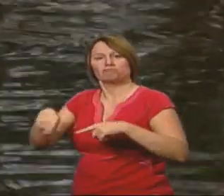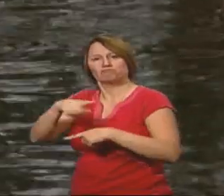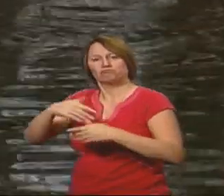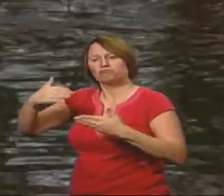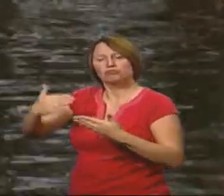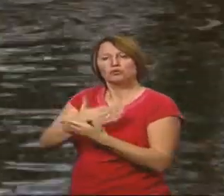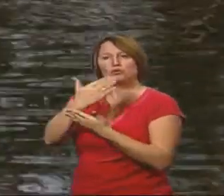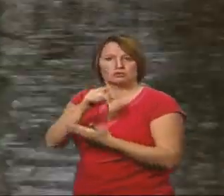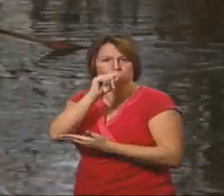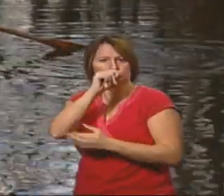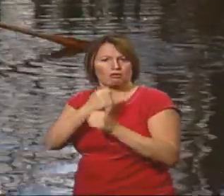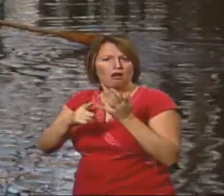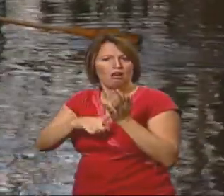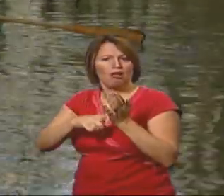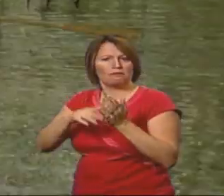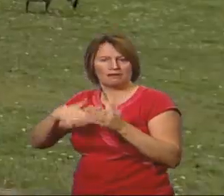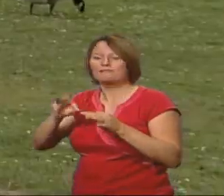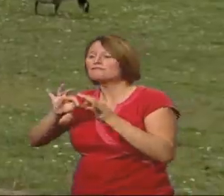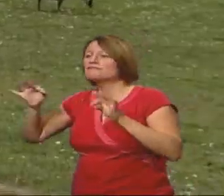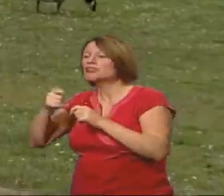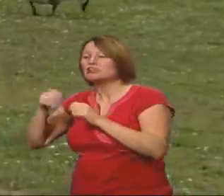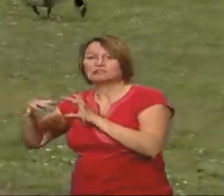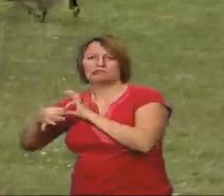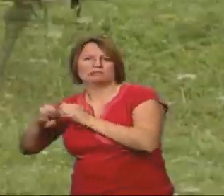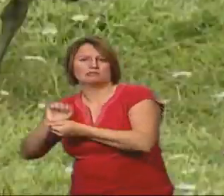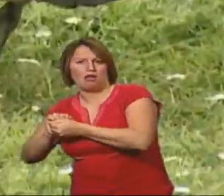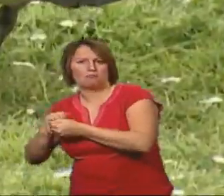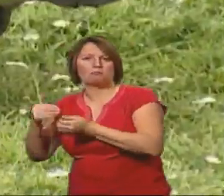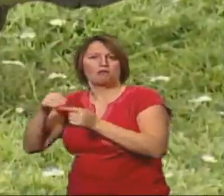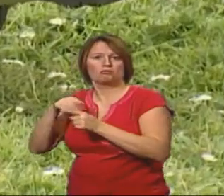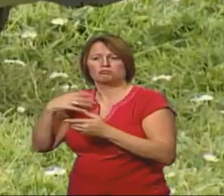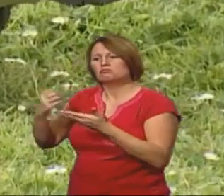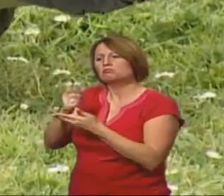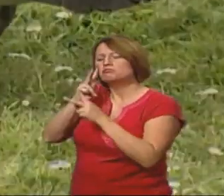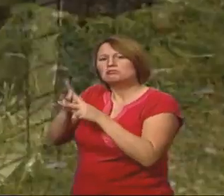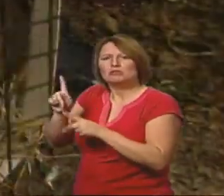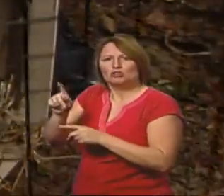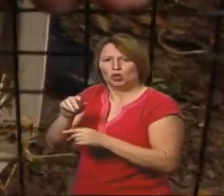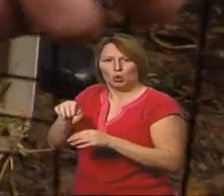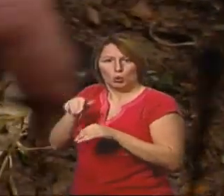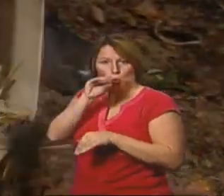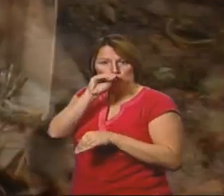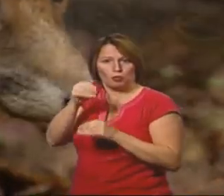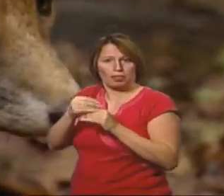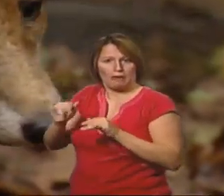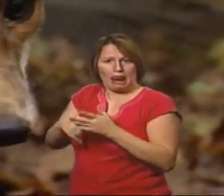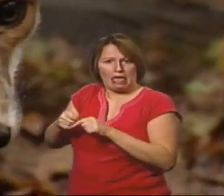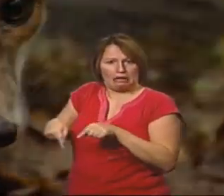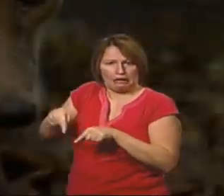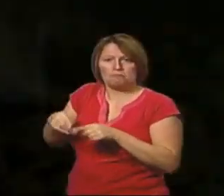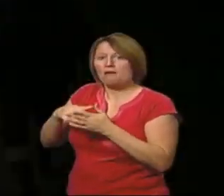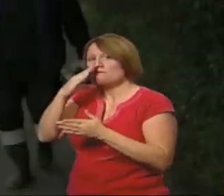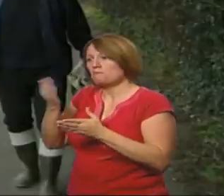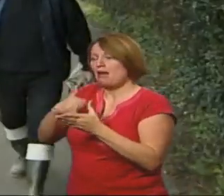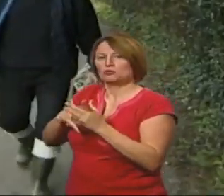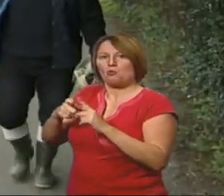we rescue a gull that is caught in fishing line. We attempt to rescue a goose that has a swollen leg, and we release some foxes back to the